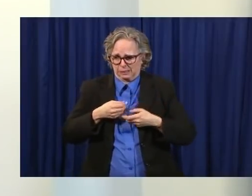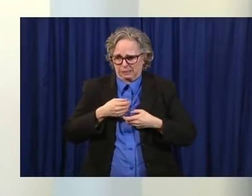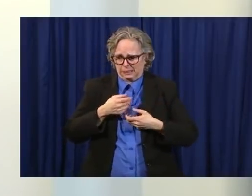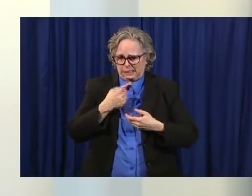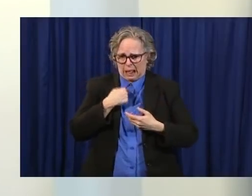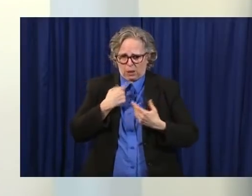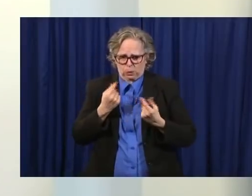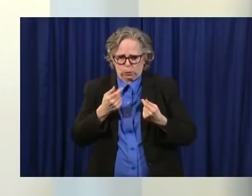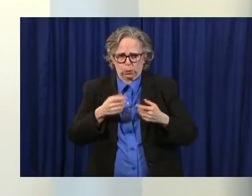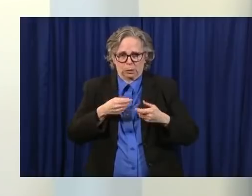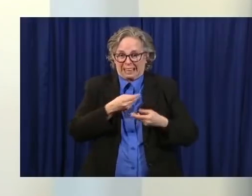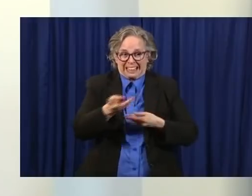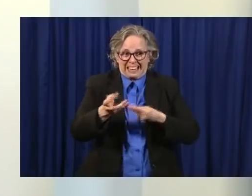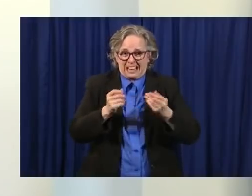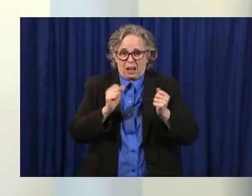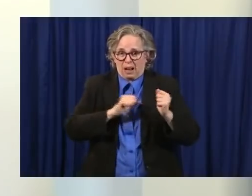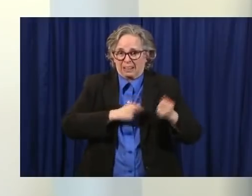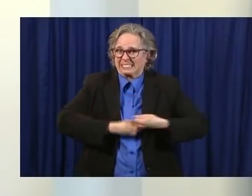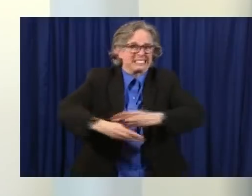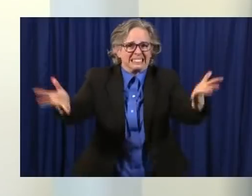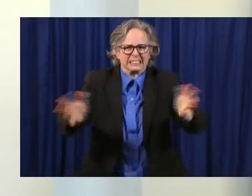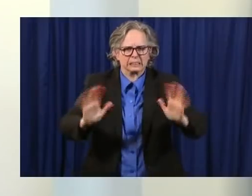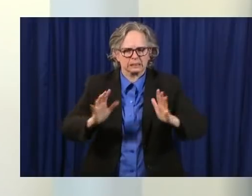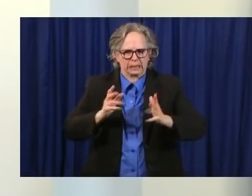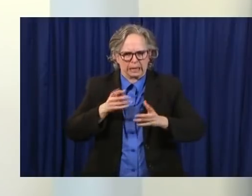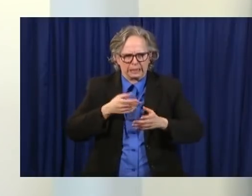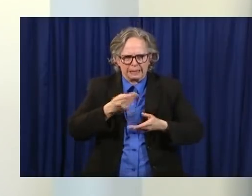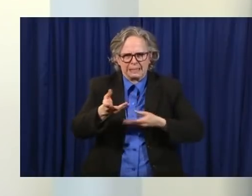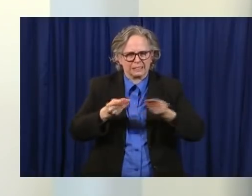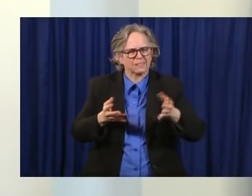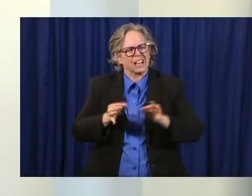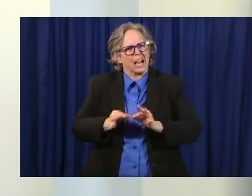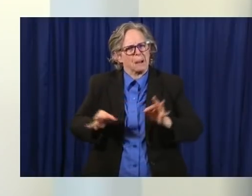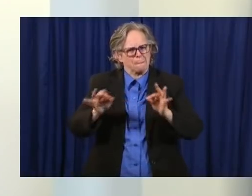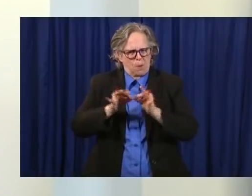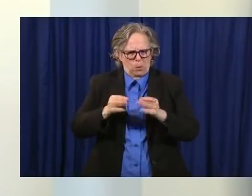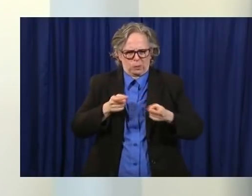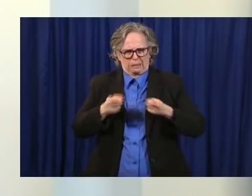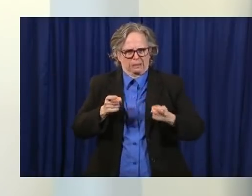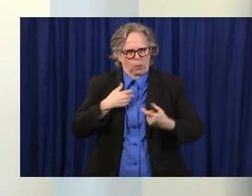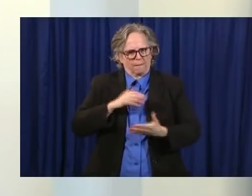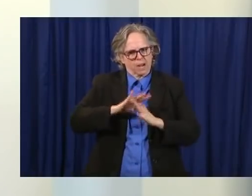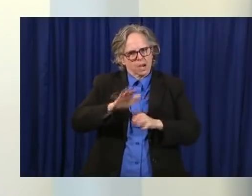well anytime something like this might become scarce.